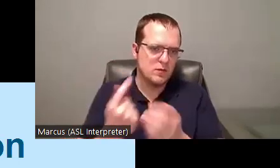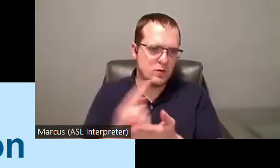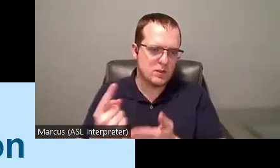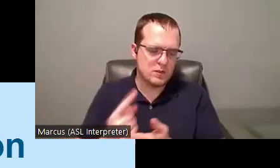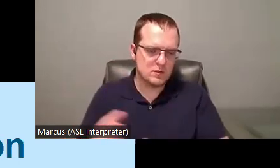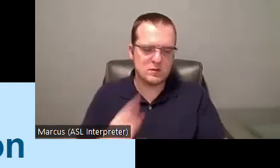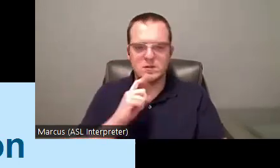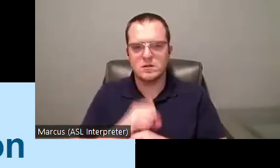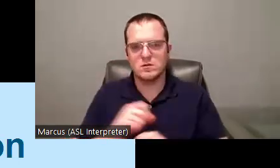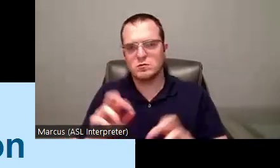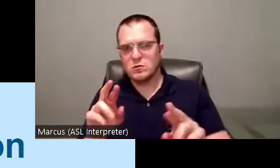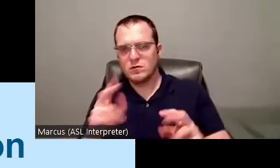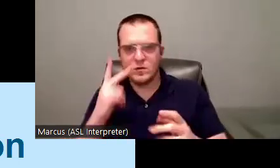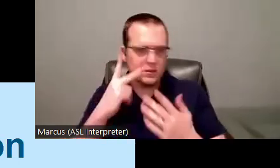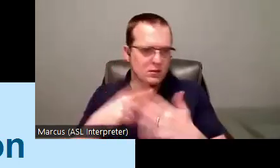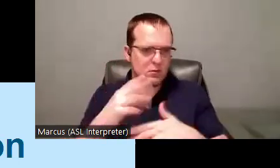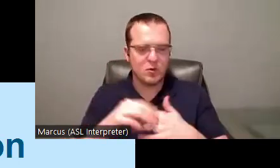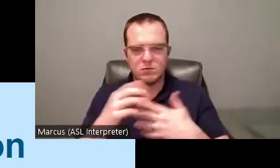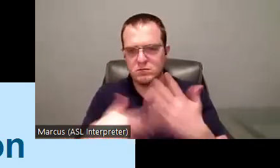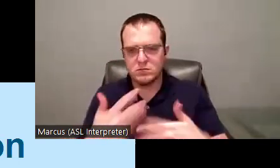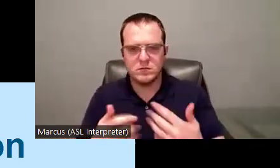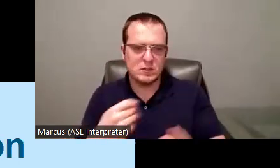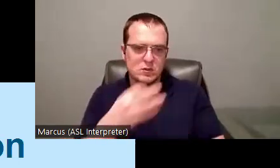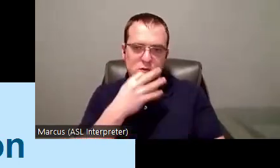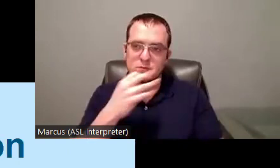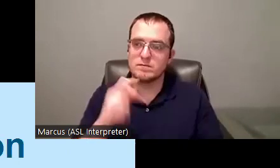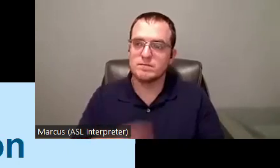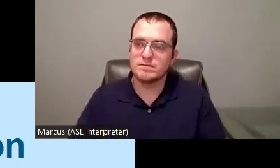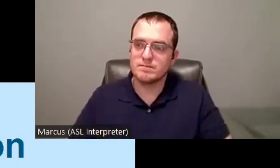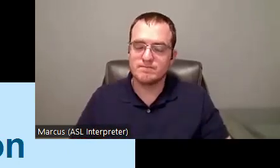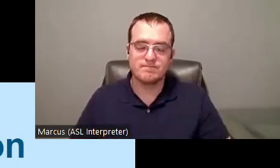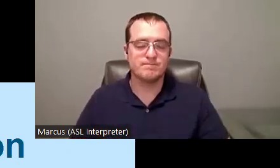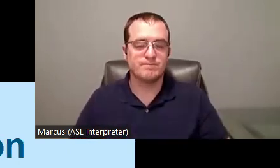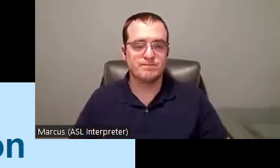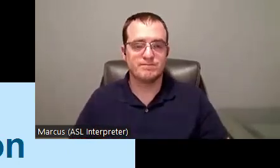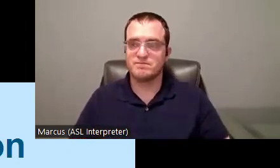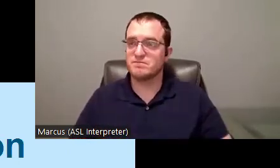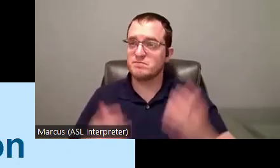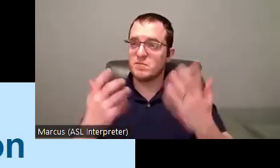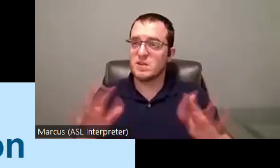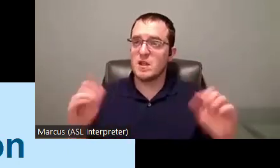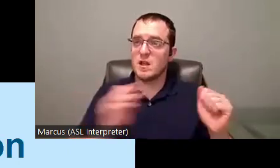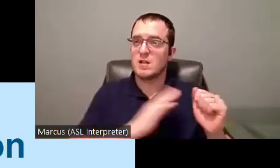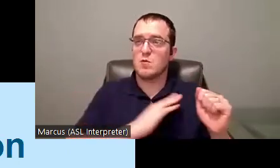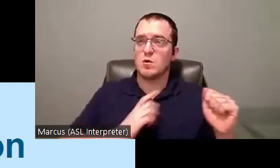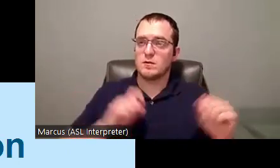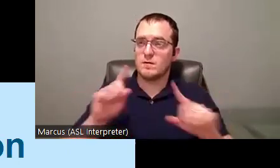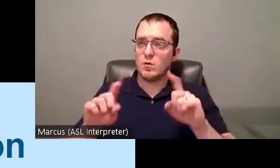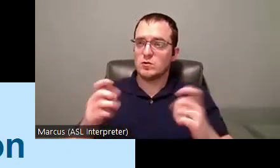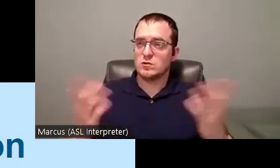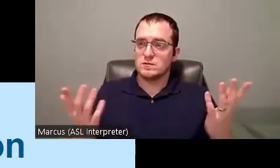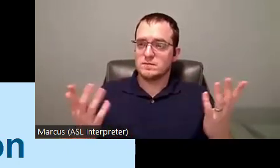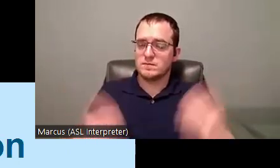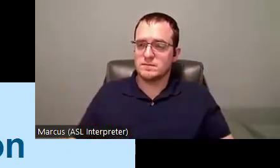do look forward to rolling out this program very soon here. So with that, I'll open it up to the board. I'm happy to answer any questions you might have.